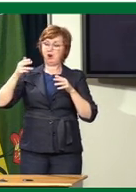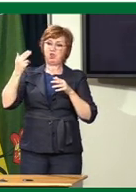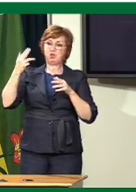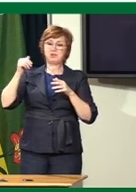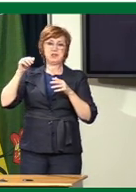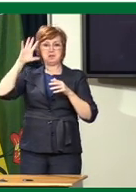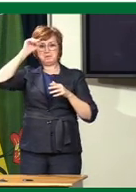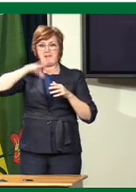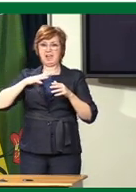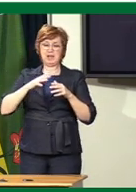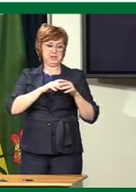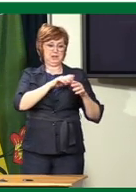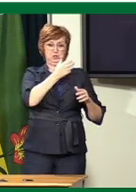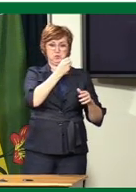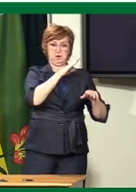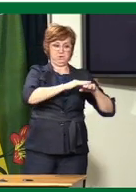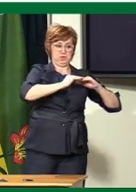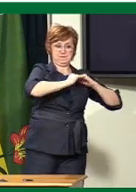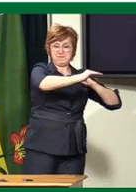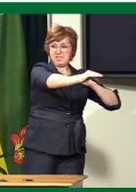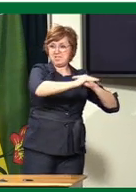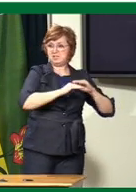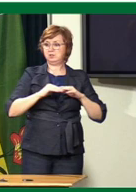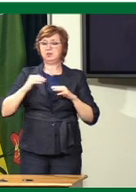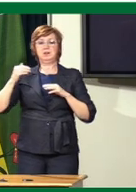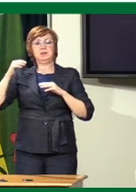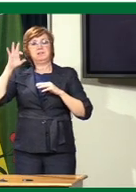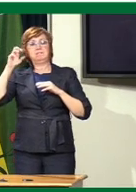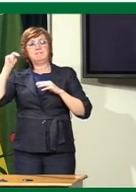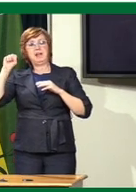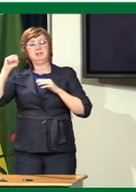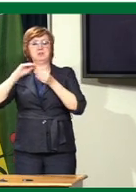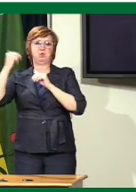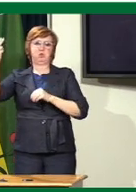help control and contain the virus. In fact,